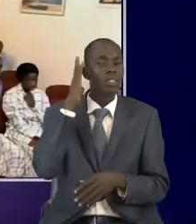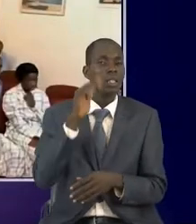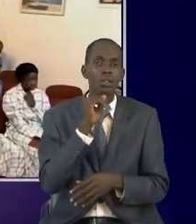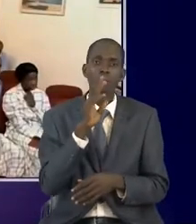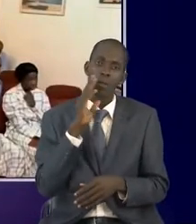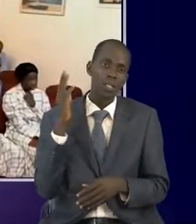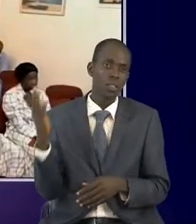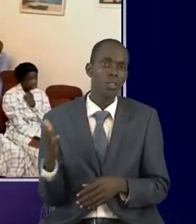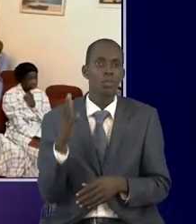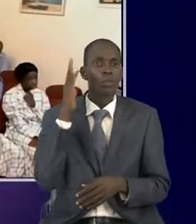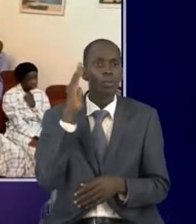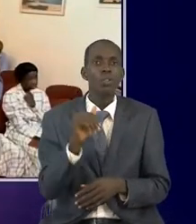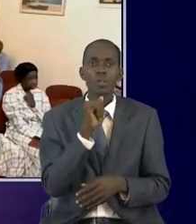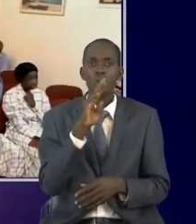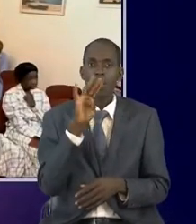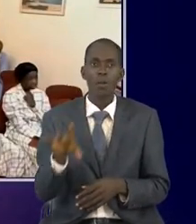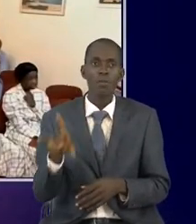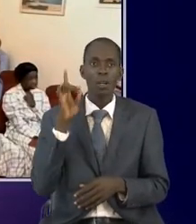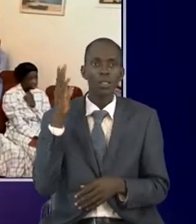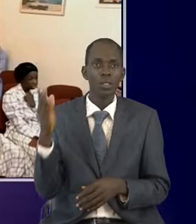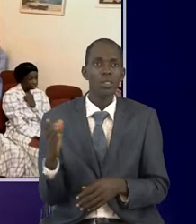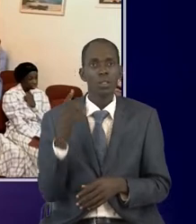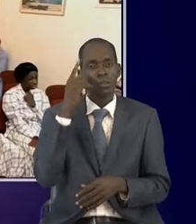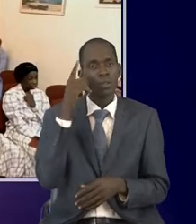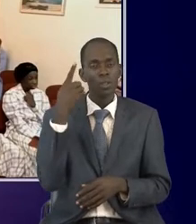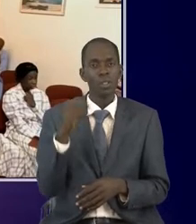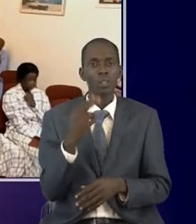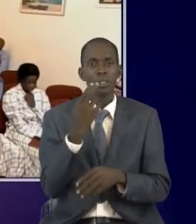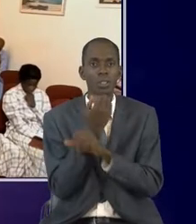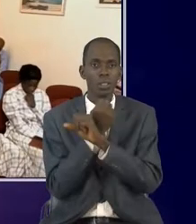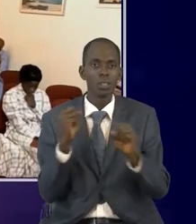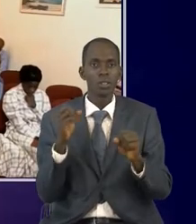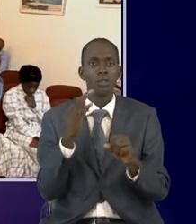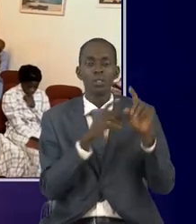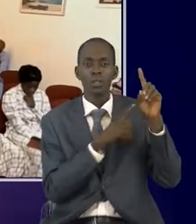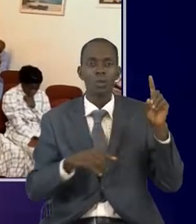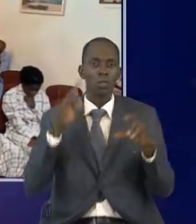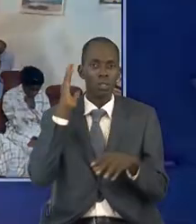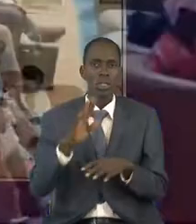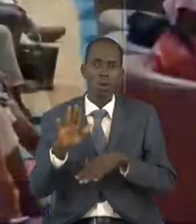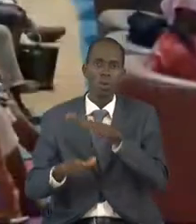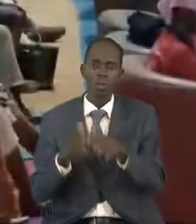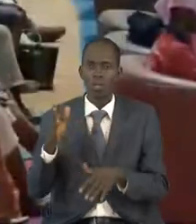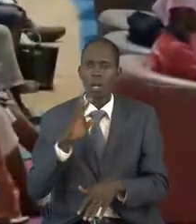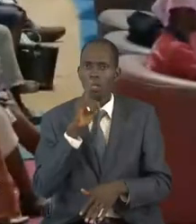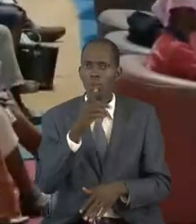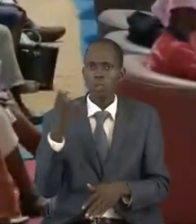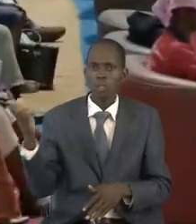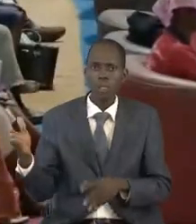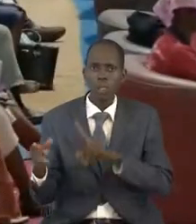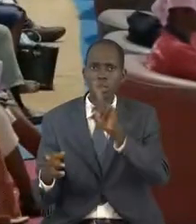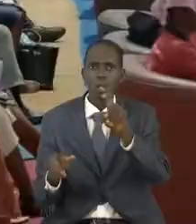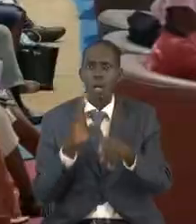be found there, but the redeemed of the Lord shall walk there. Are you there? I said, are